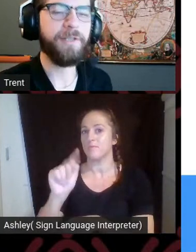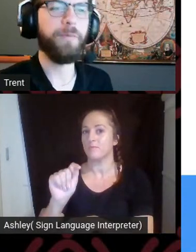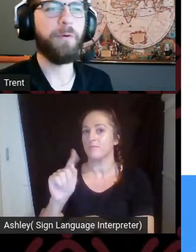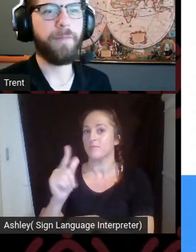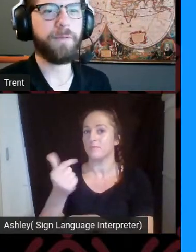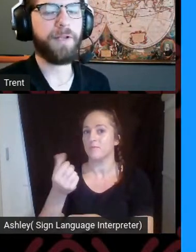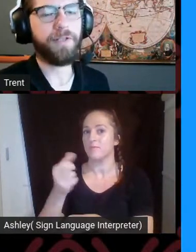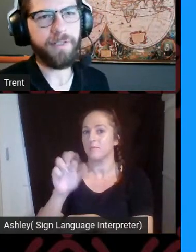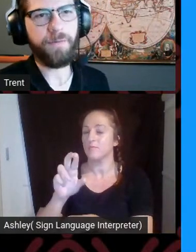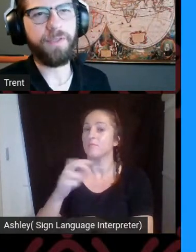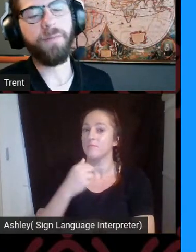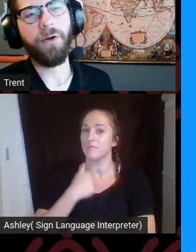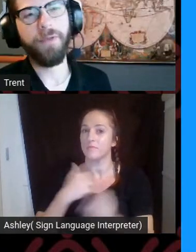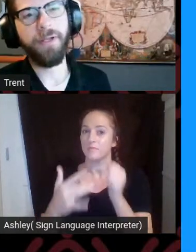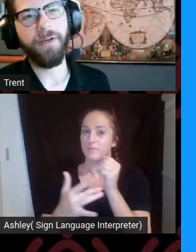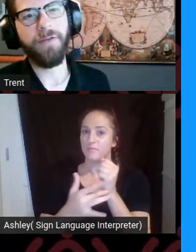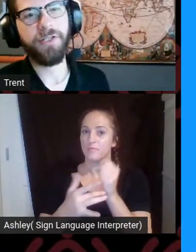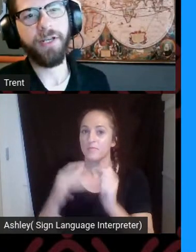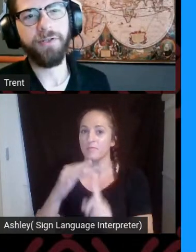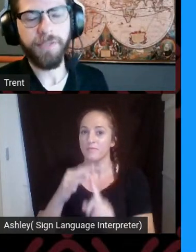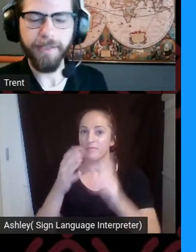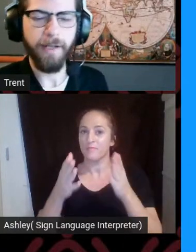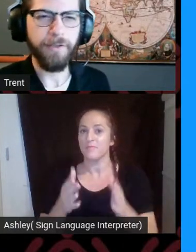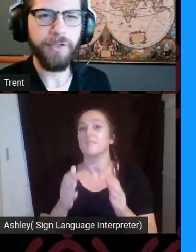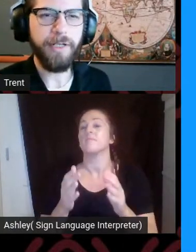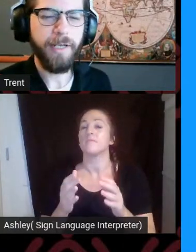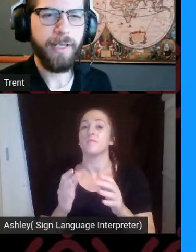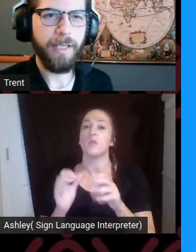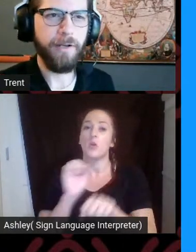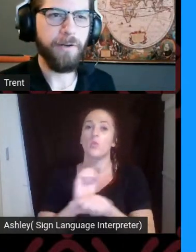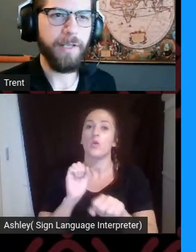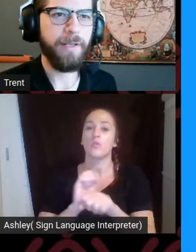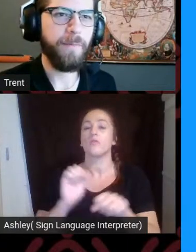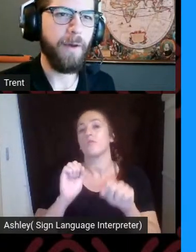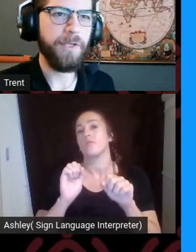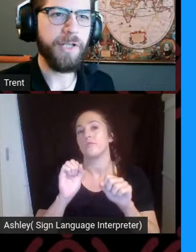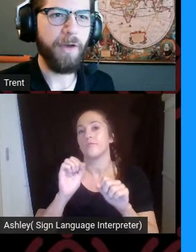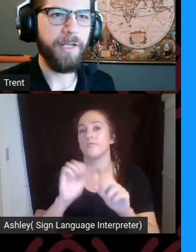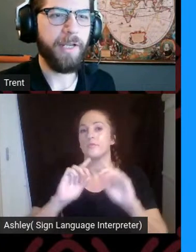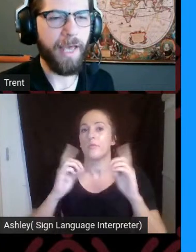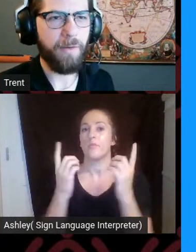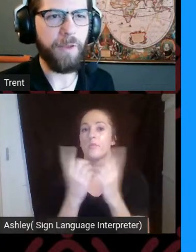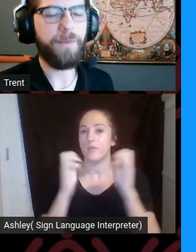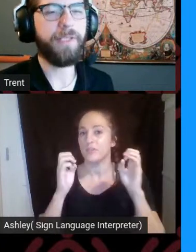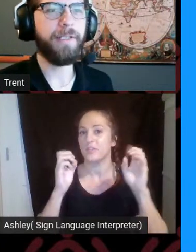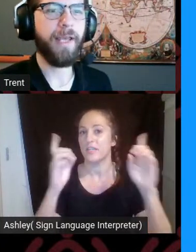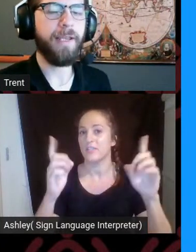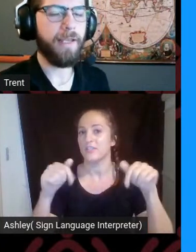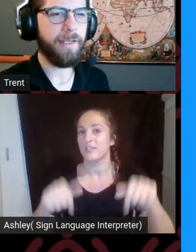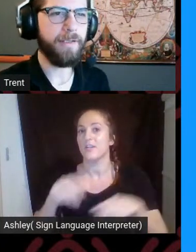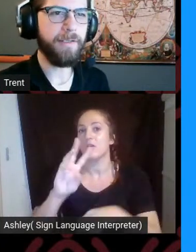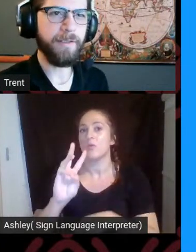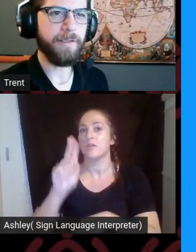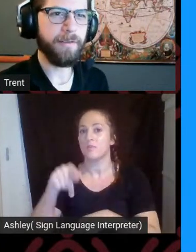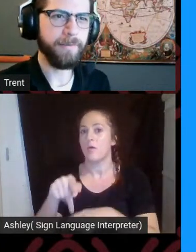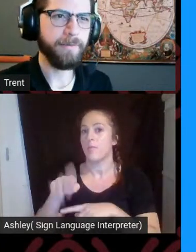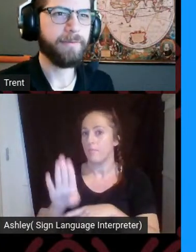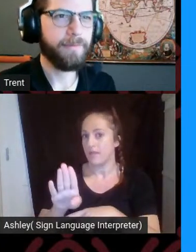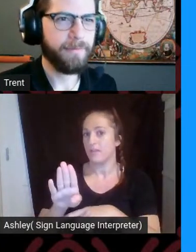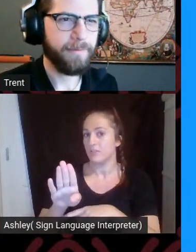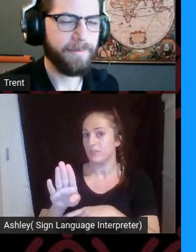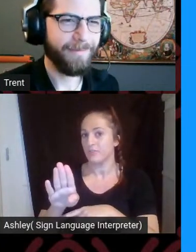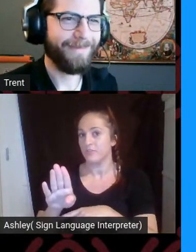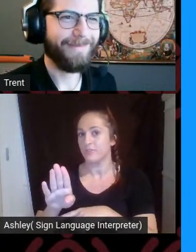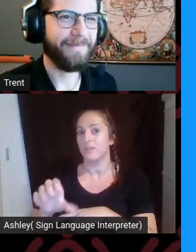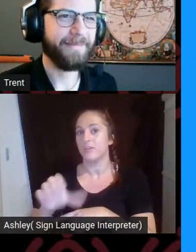a technology program specialist with the Department of Educational Technology here in Palm Beach County. And with me today is... Hi,